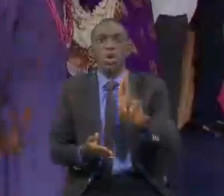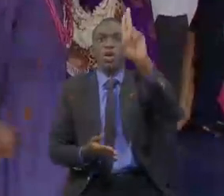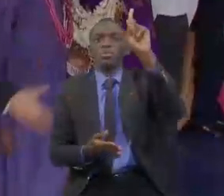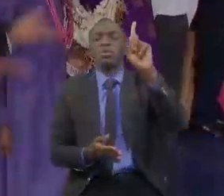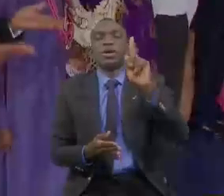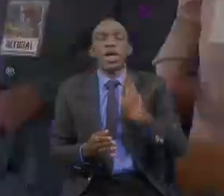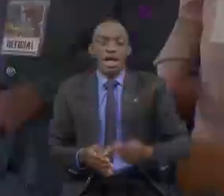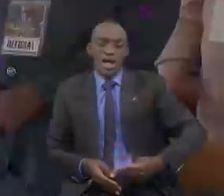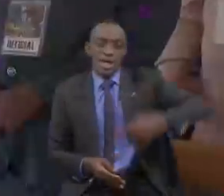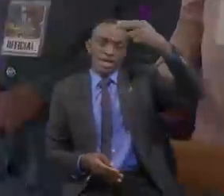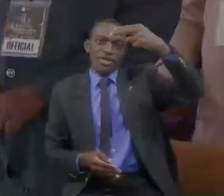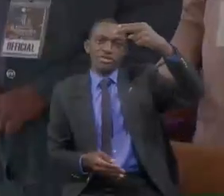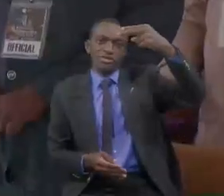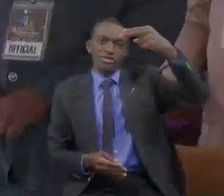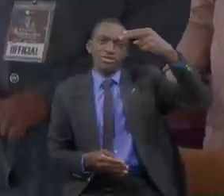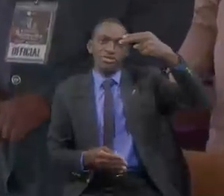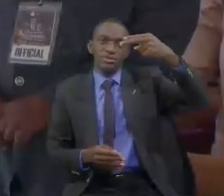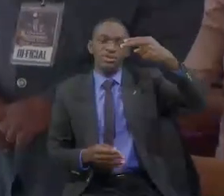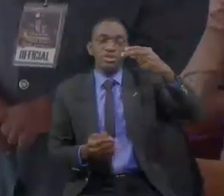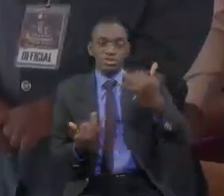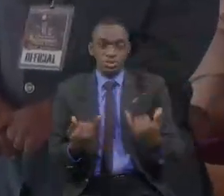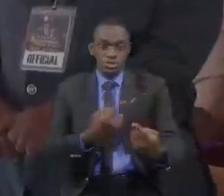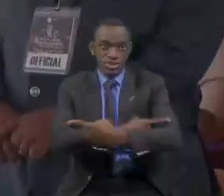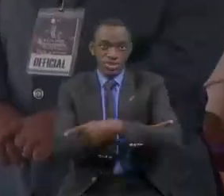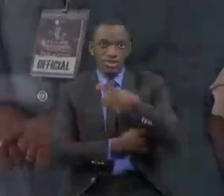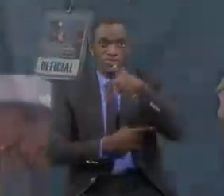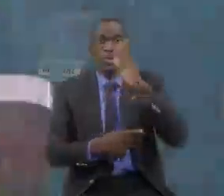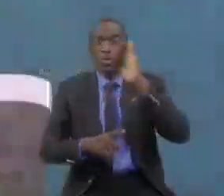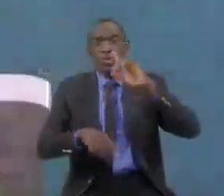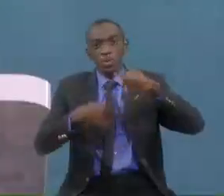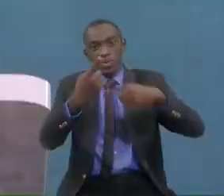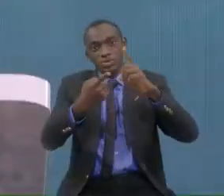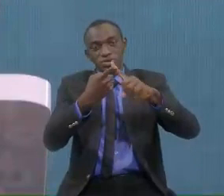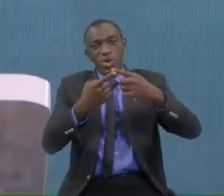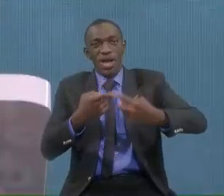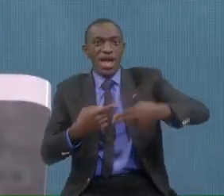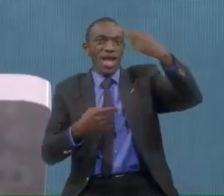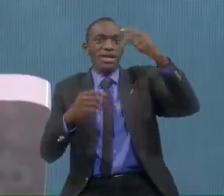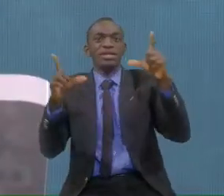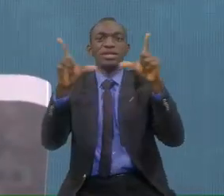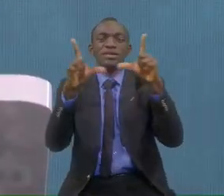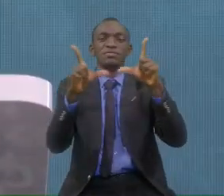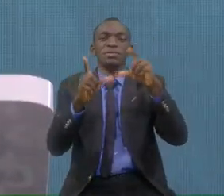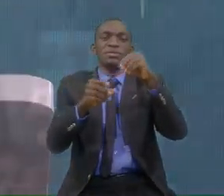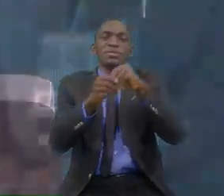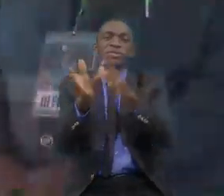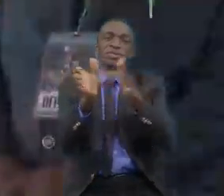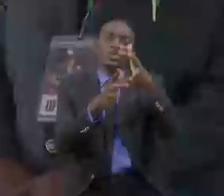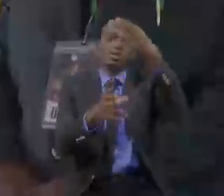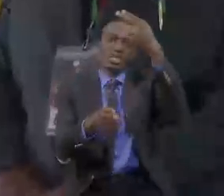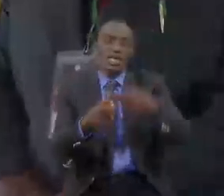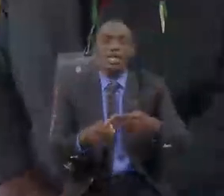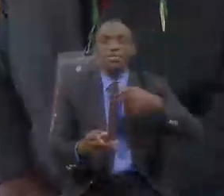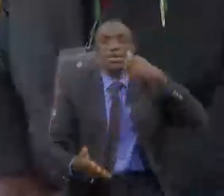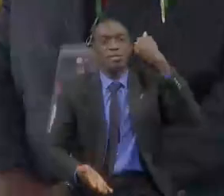Higher. Today, you'll get to a higher level in Jesus' name.